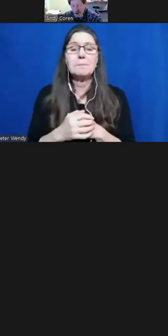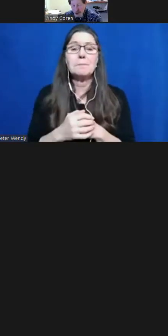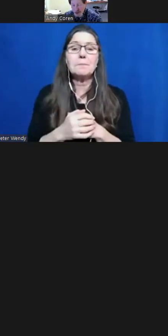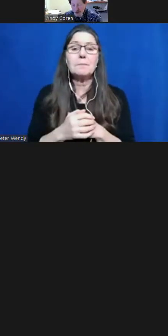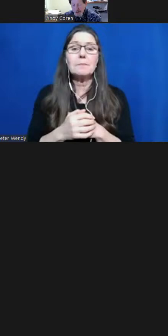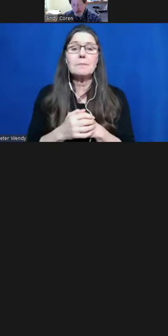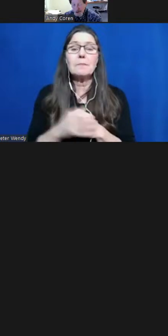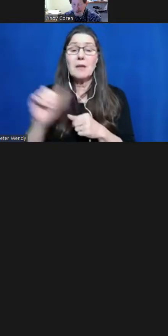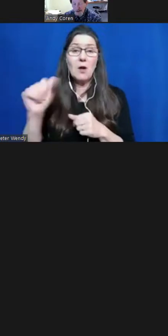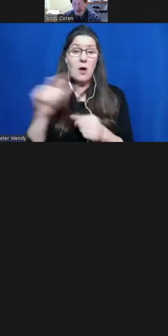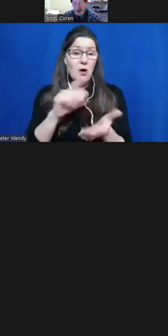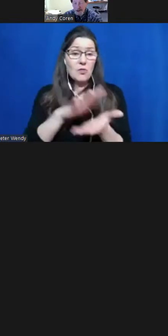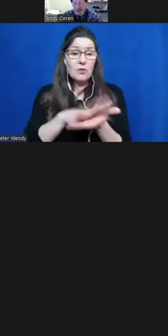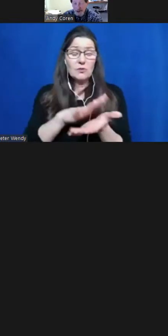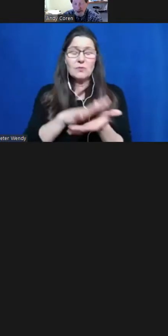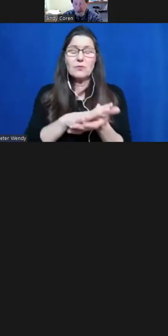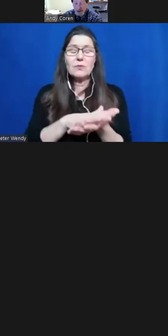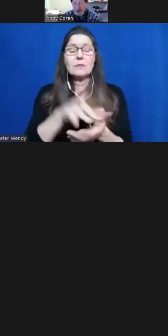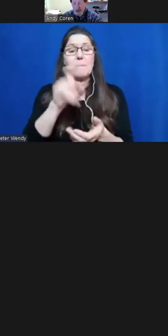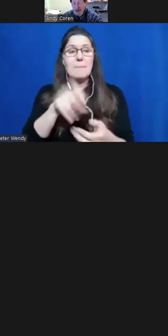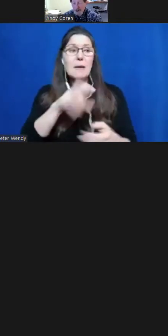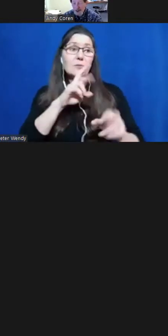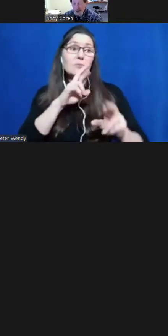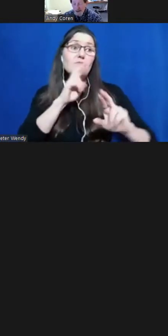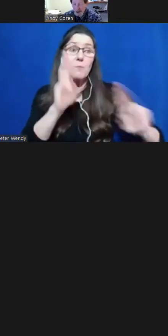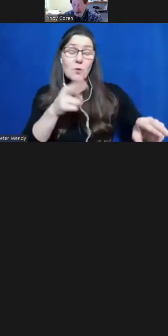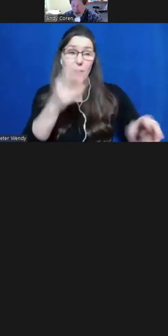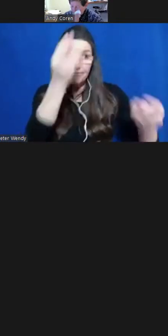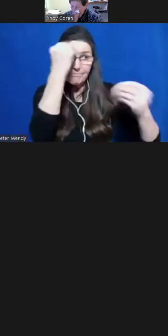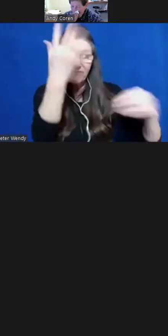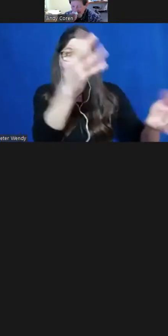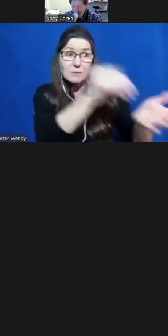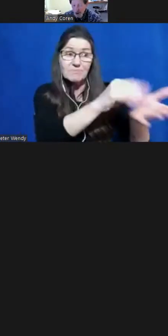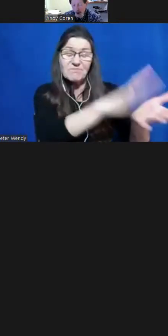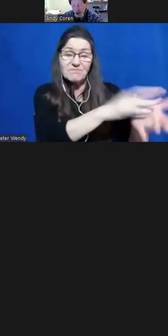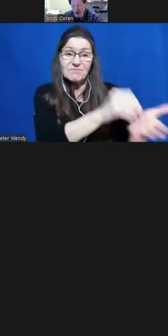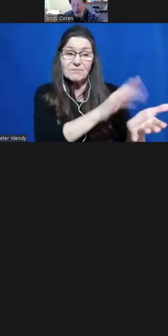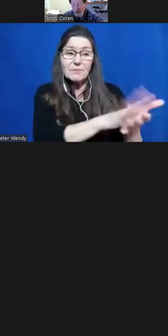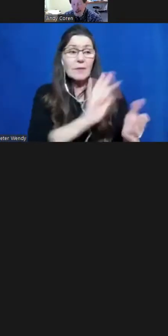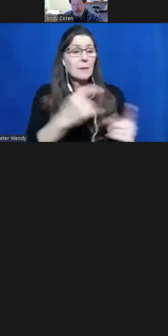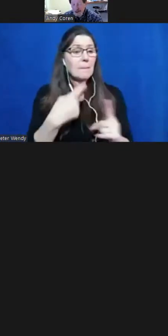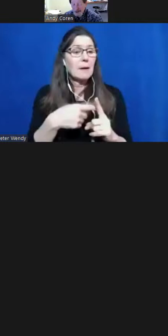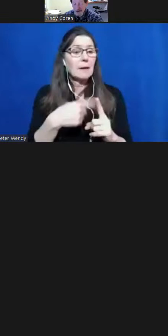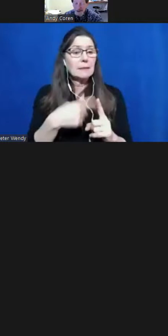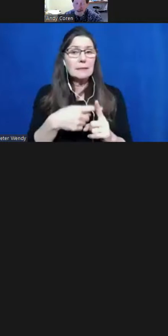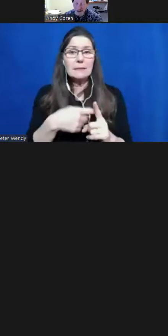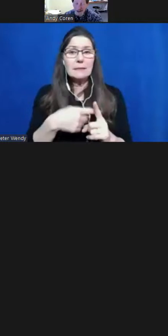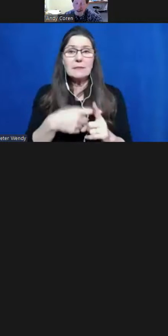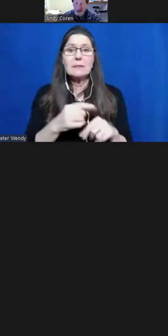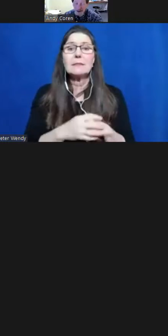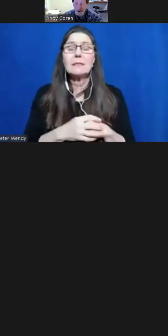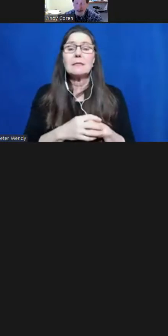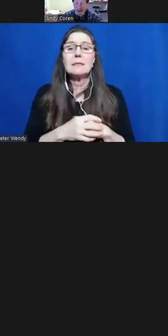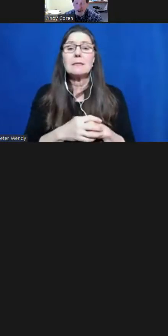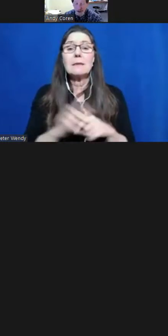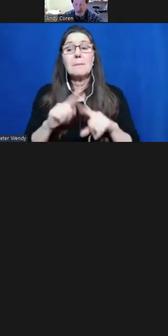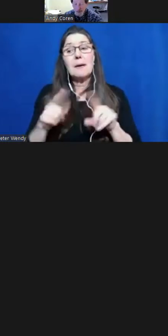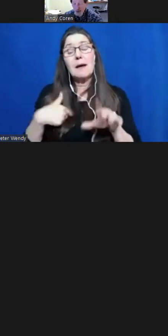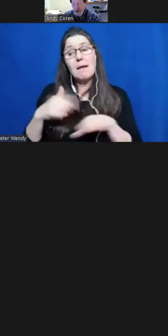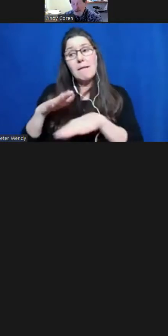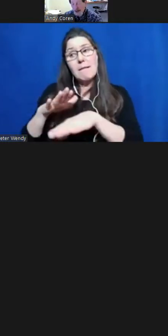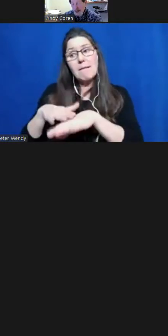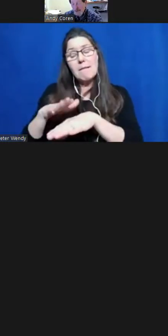All of the schools report their positives to us. I would caution against sort of